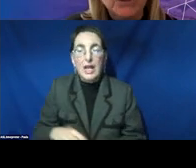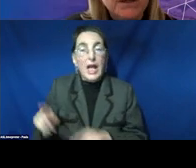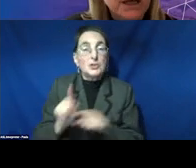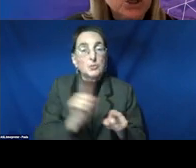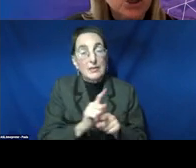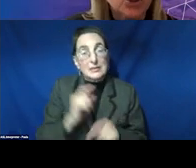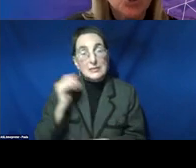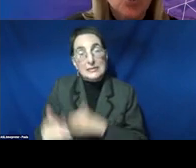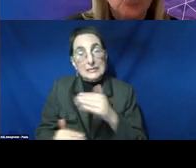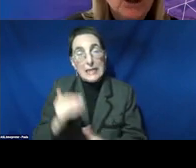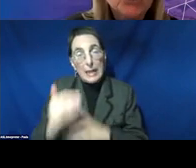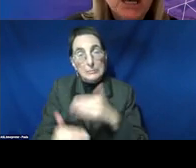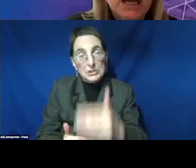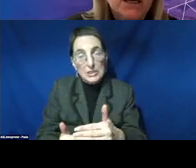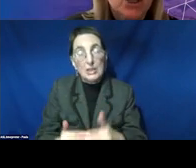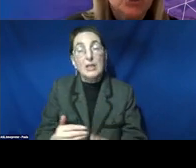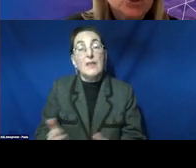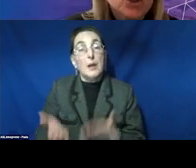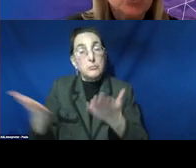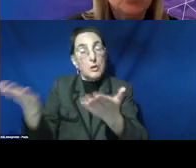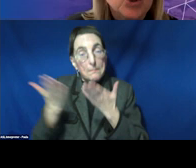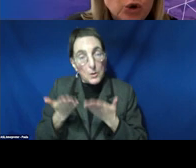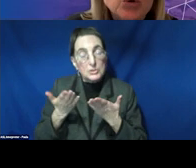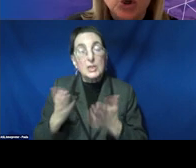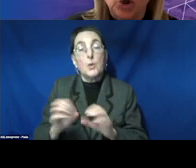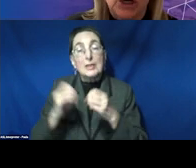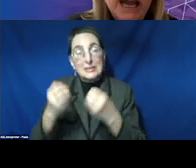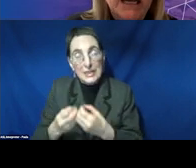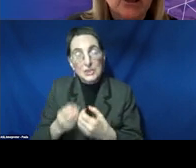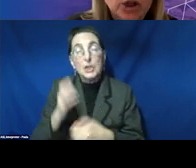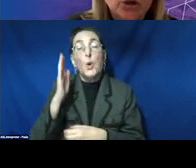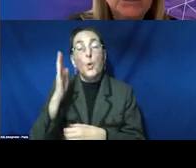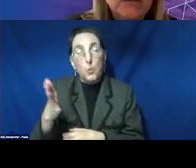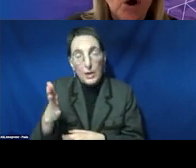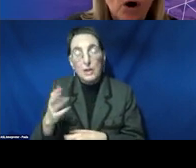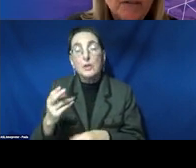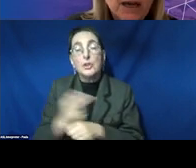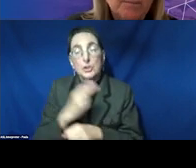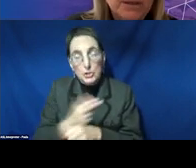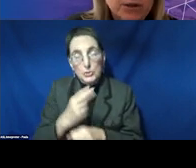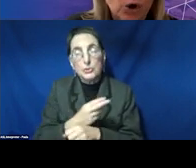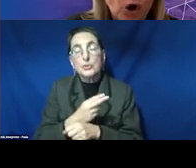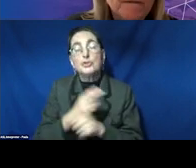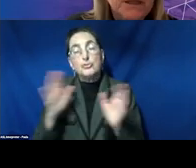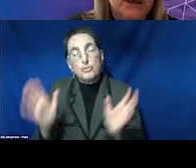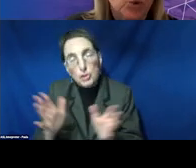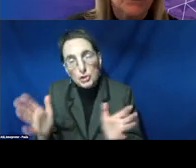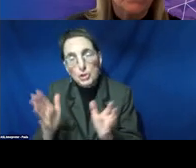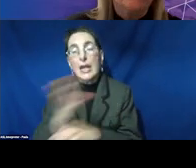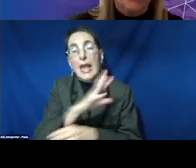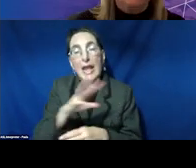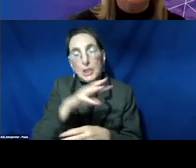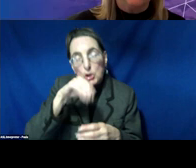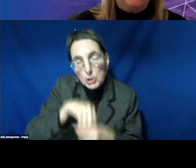proposing organization will take to nurture an inclusive off-campus or off-site